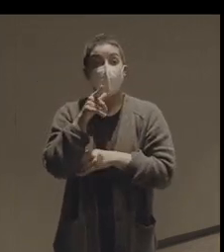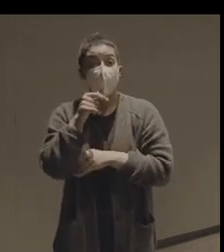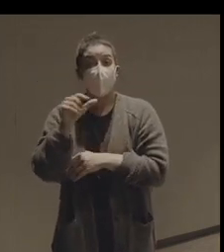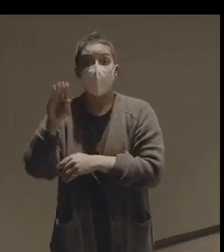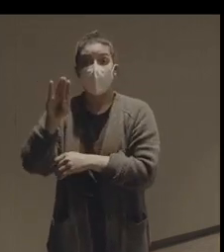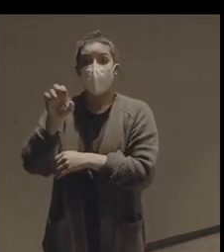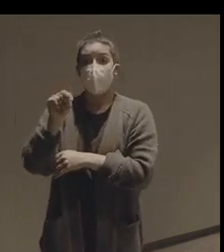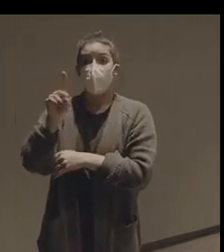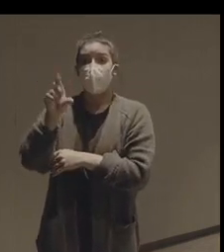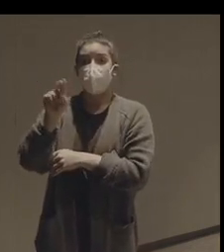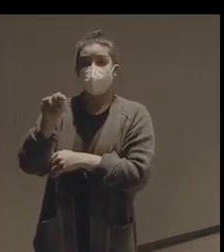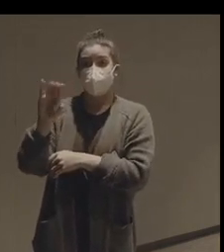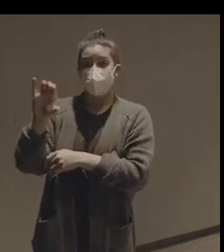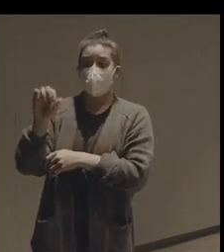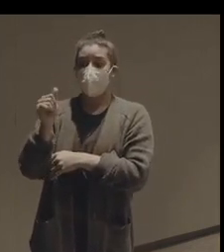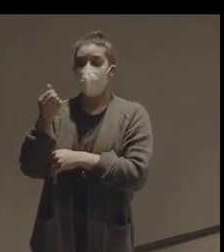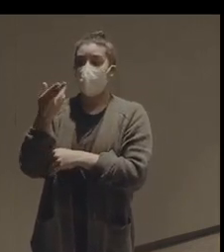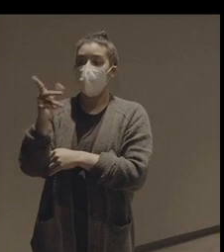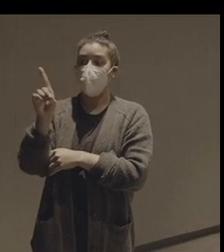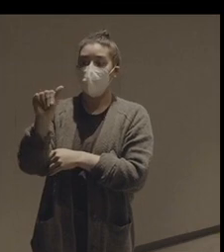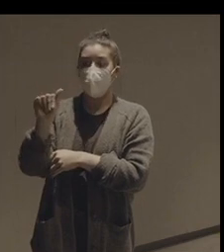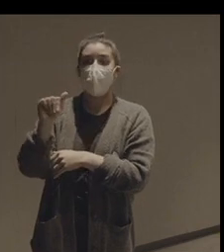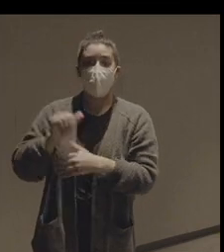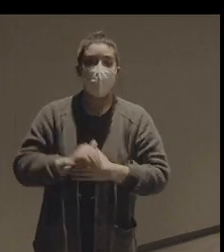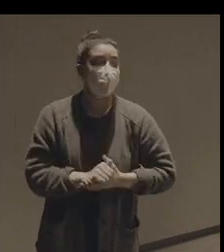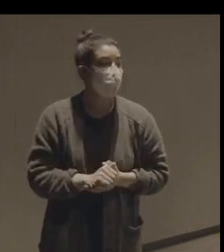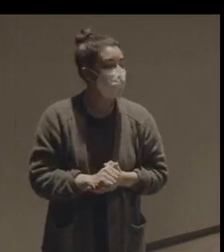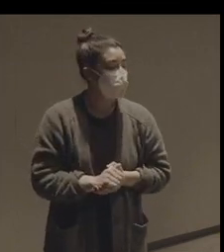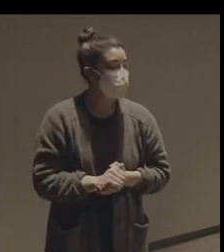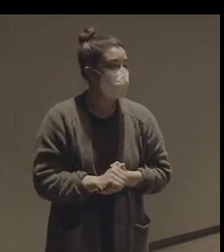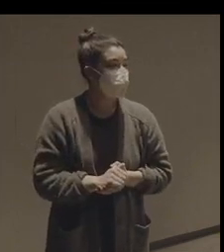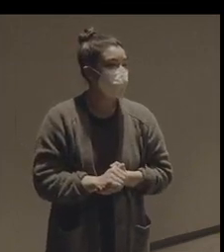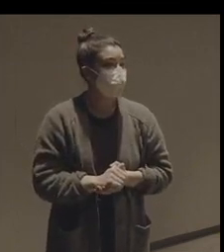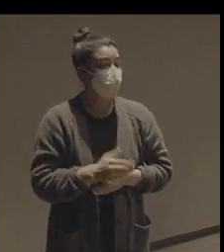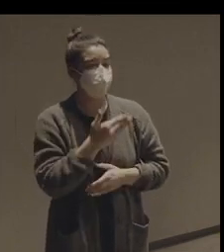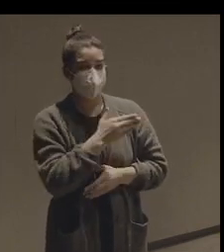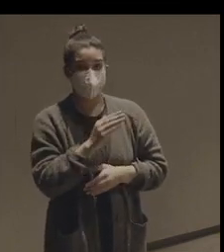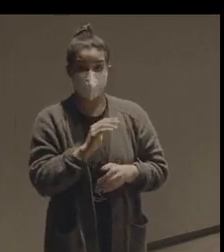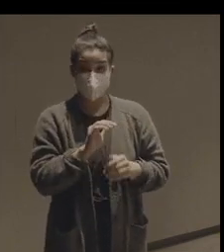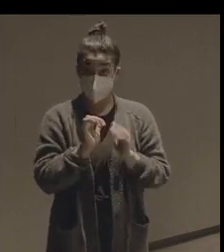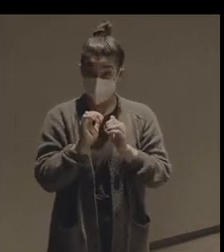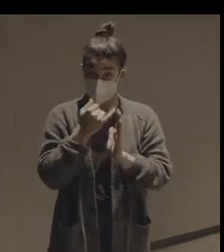these sections of the talk have permeable borders, so they kind of meld in and out of one another.